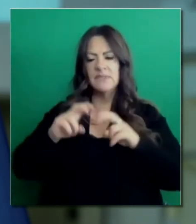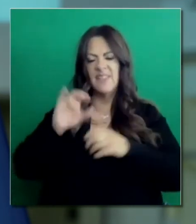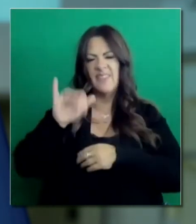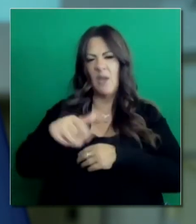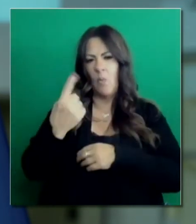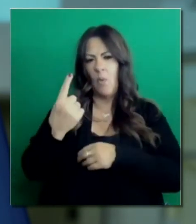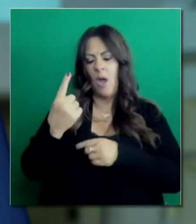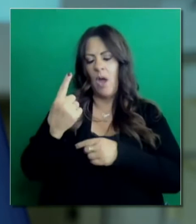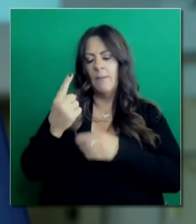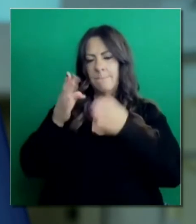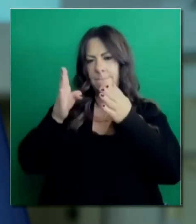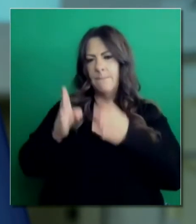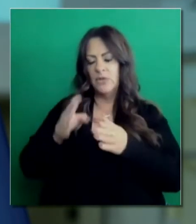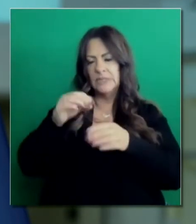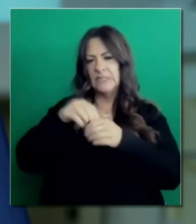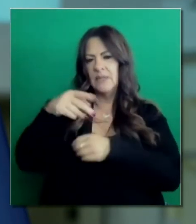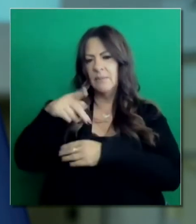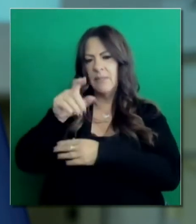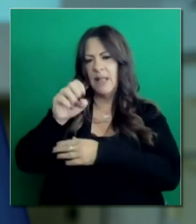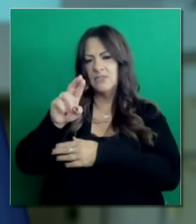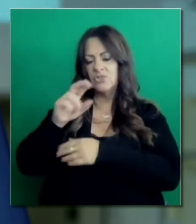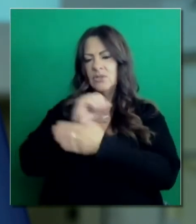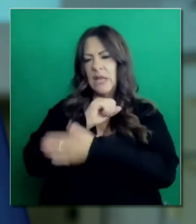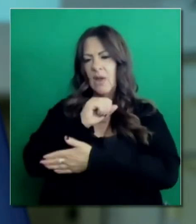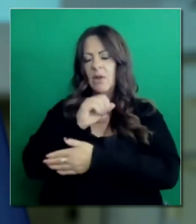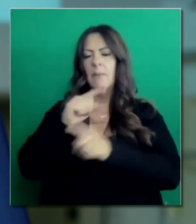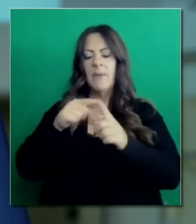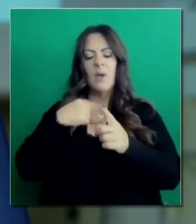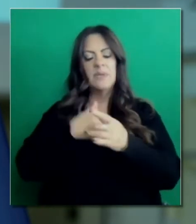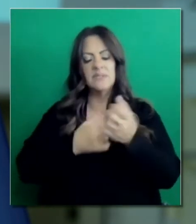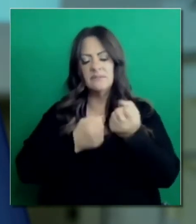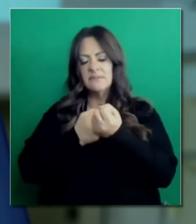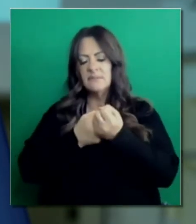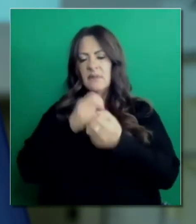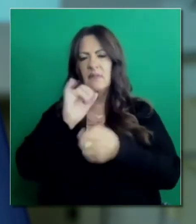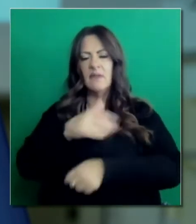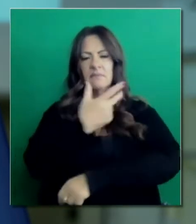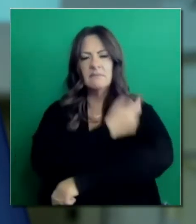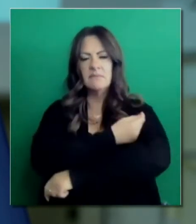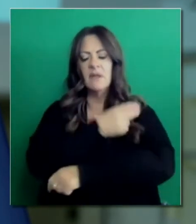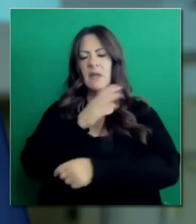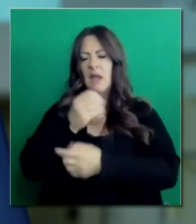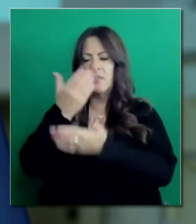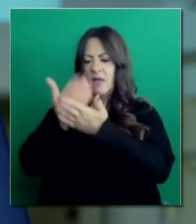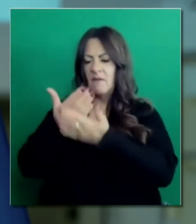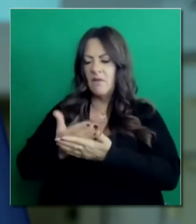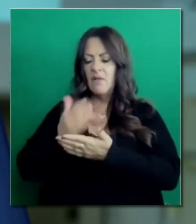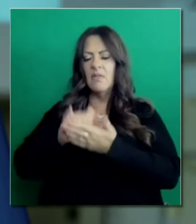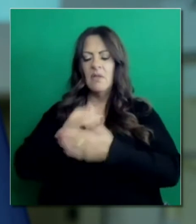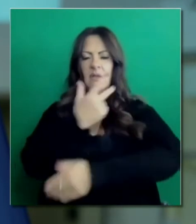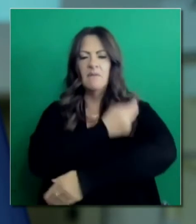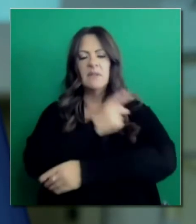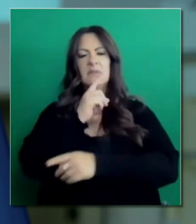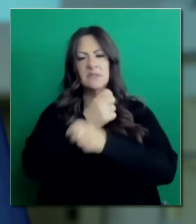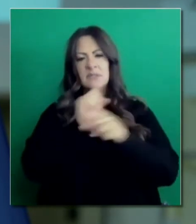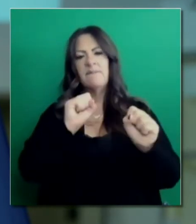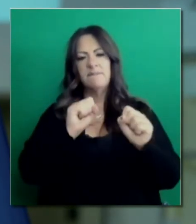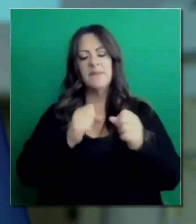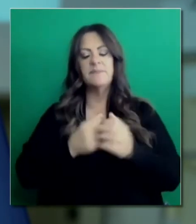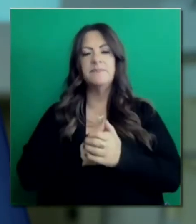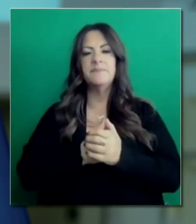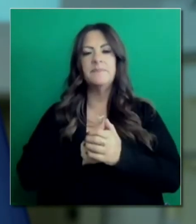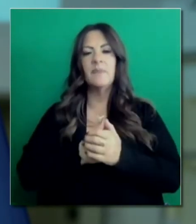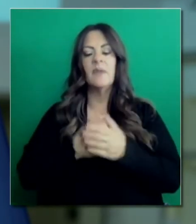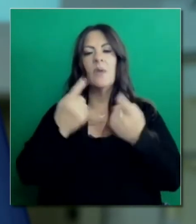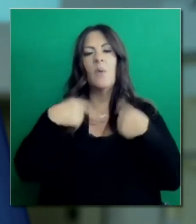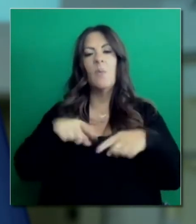stand behind the overwhelming data and evidence that these vaccines are safe. As we gain additional information, not just about the